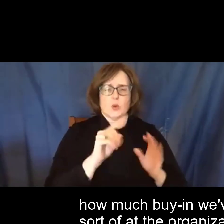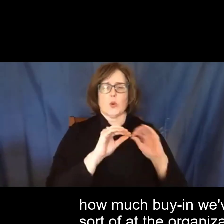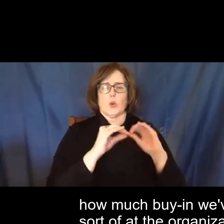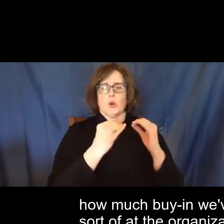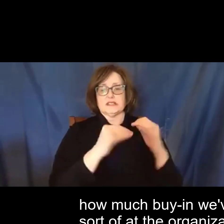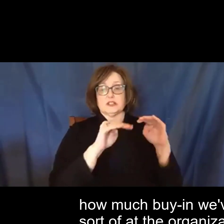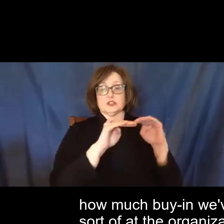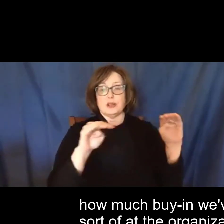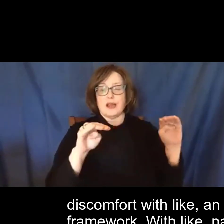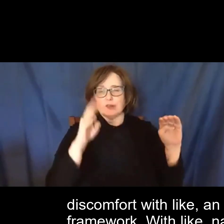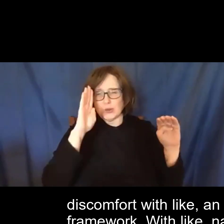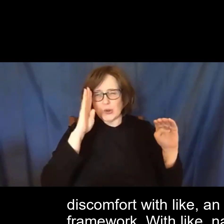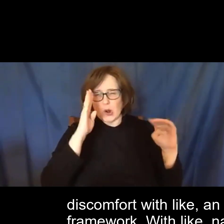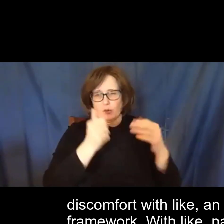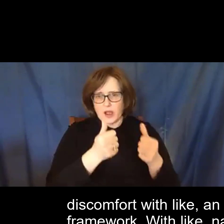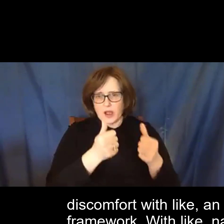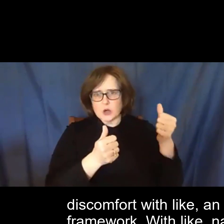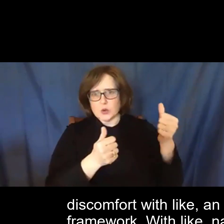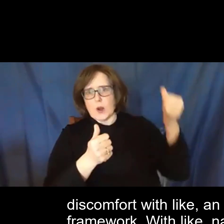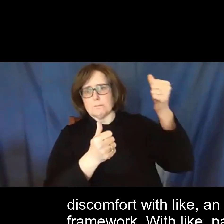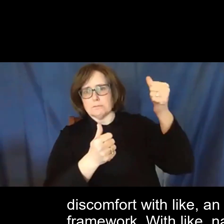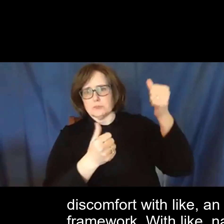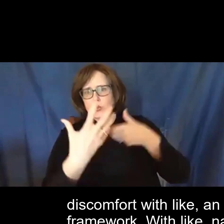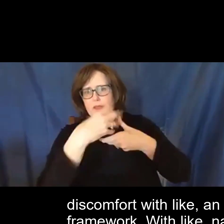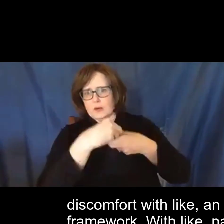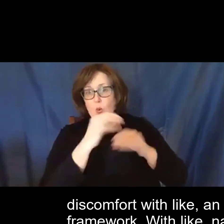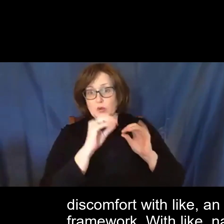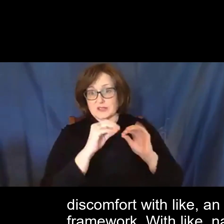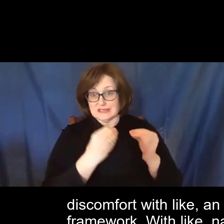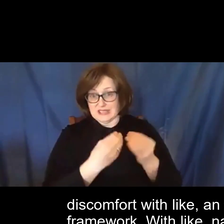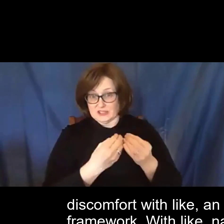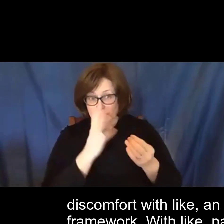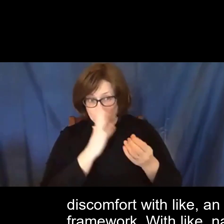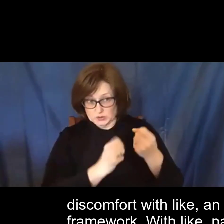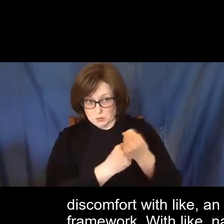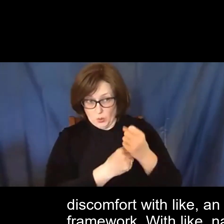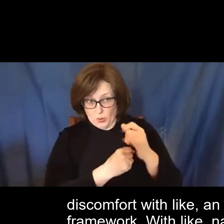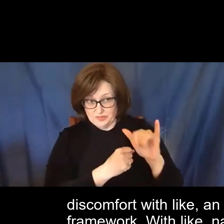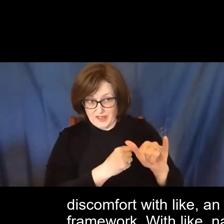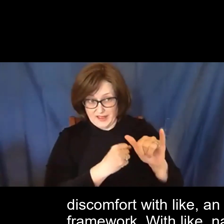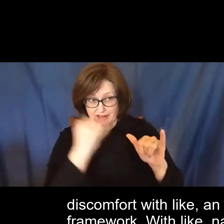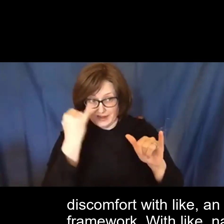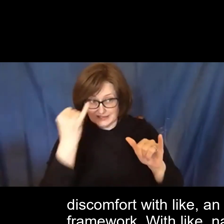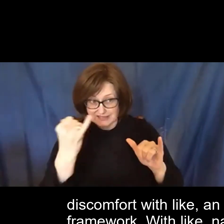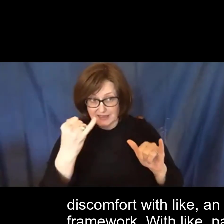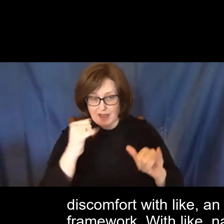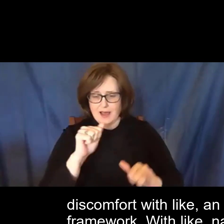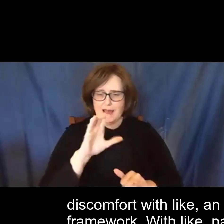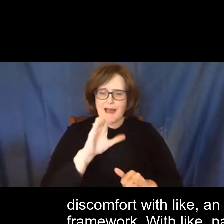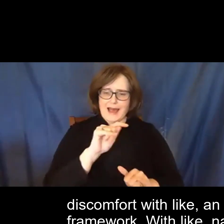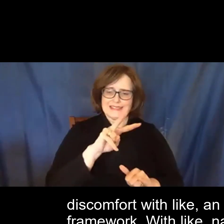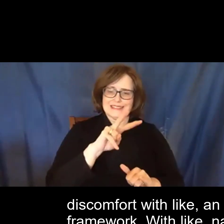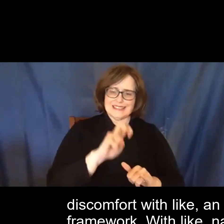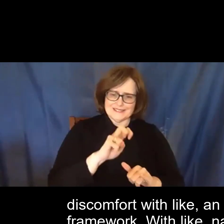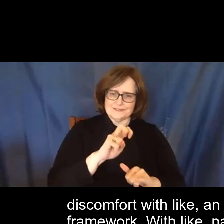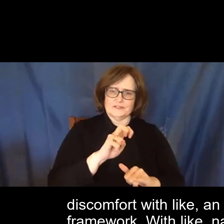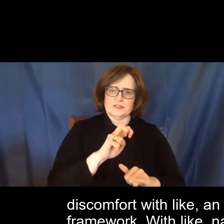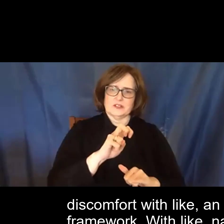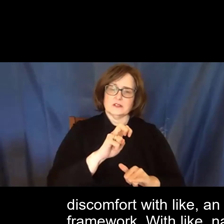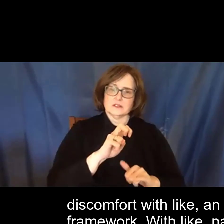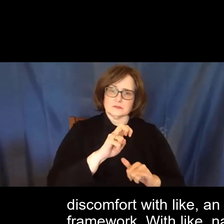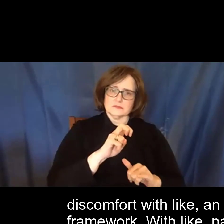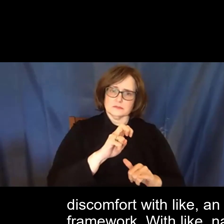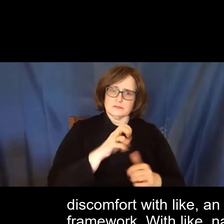ups, if there would be kind of discomfort with like an active anti-racist framework with like naming white supremacy. And I